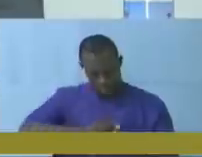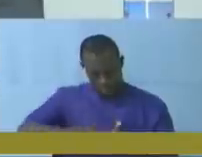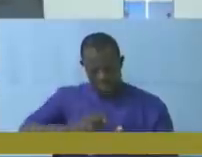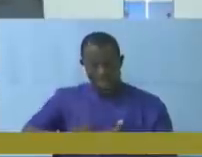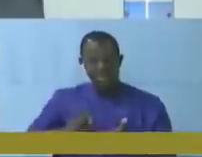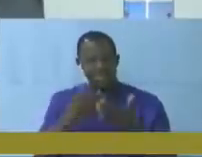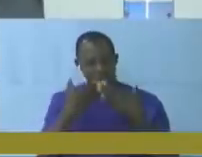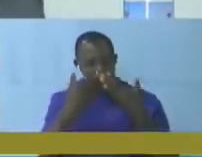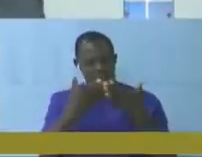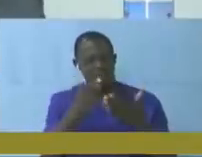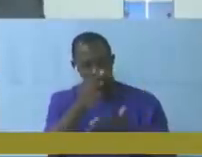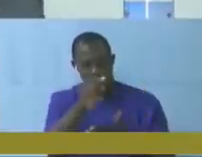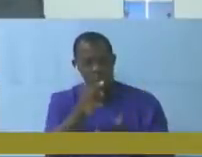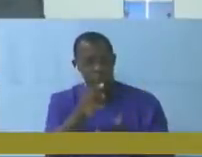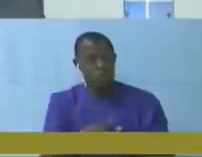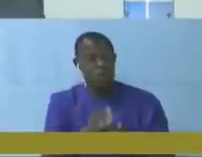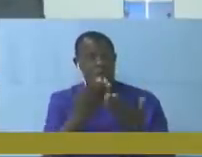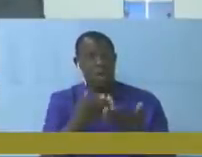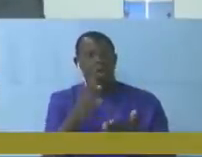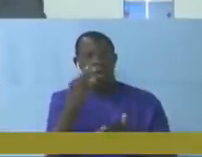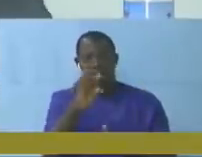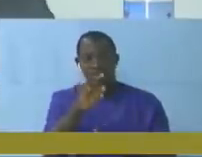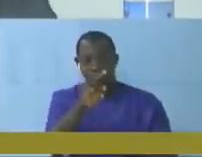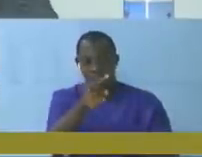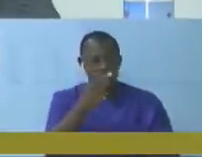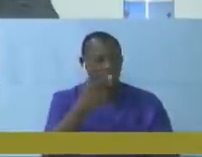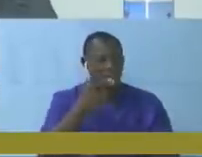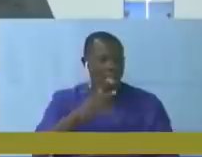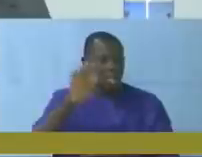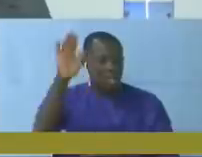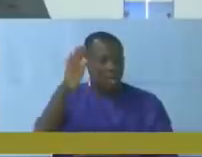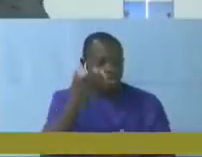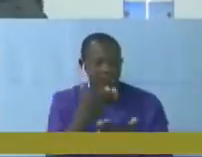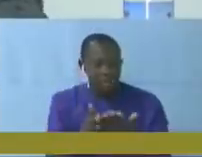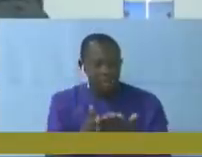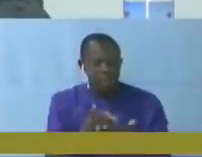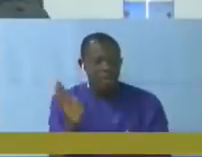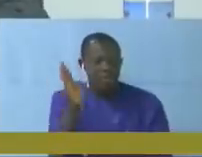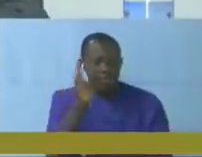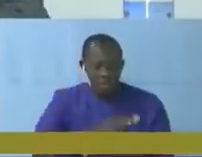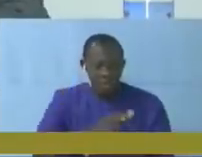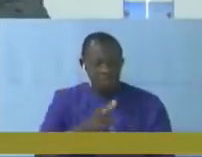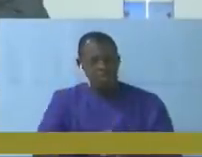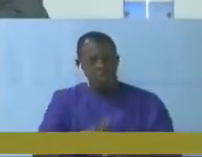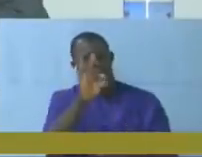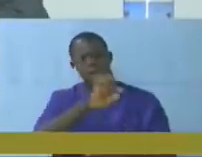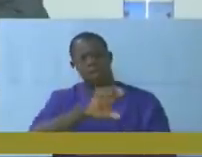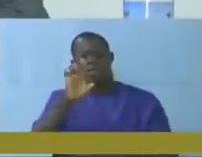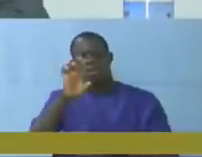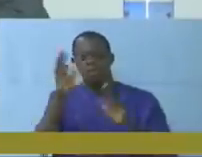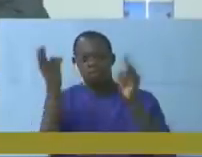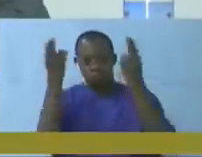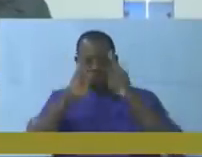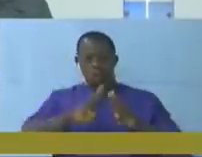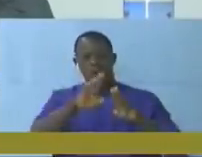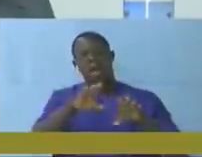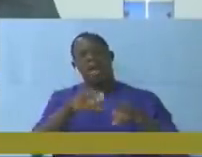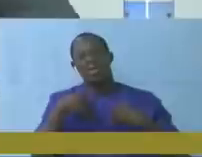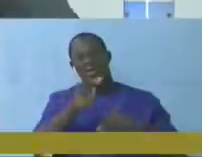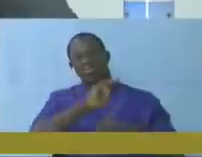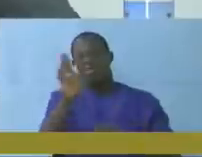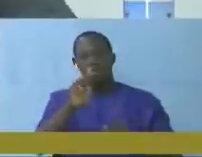to lie under oath before this commission. It is also an offense to provide false or misleading